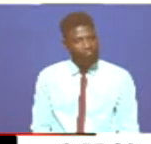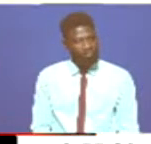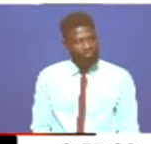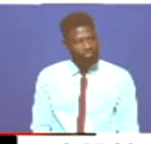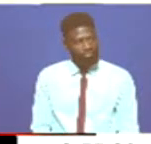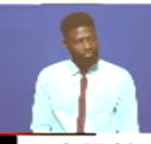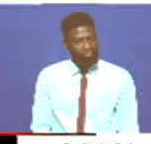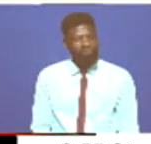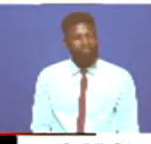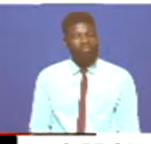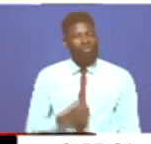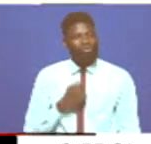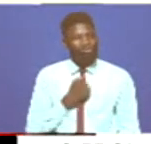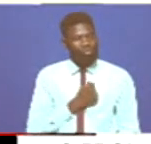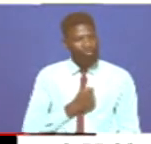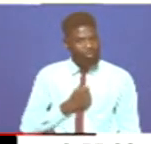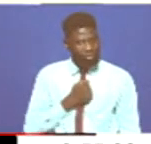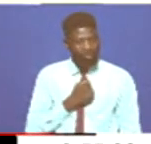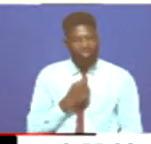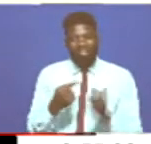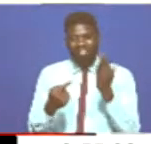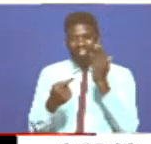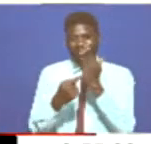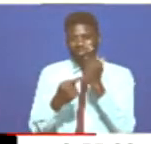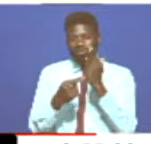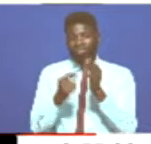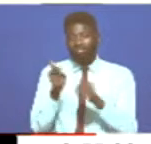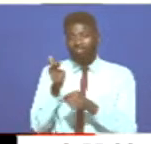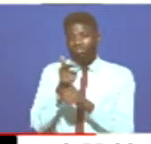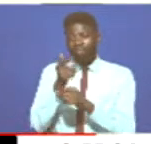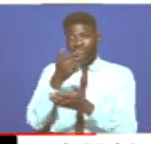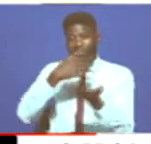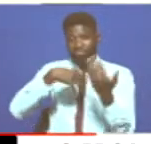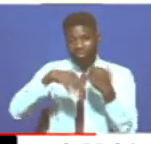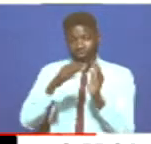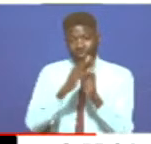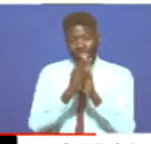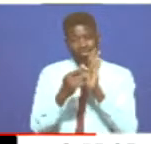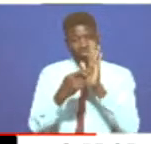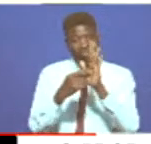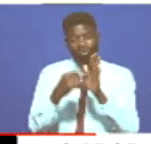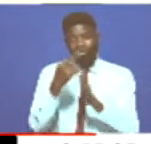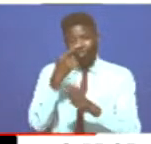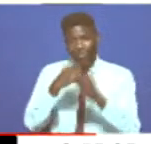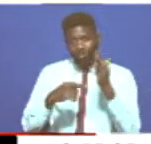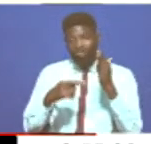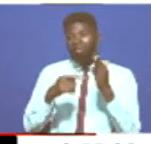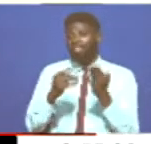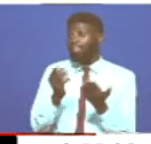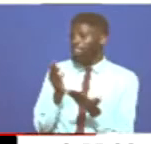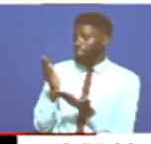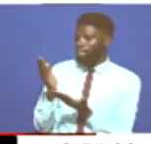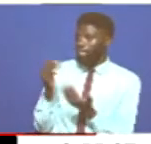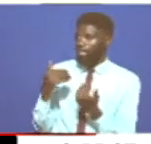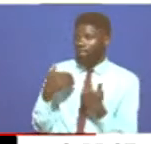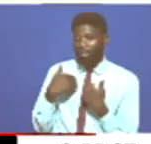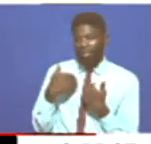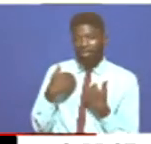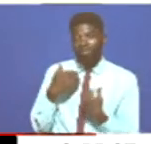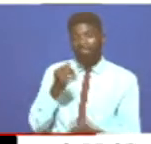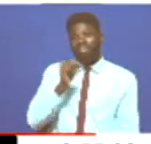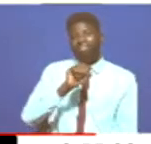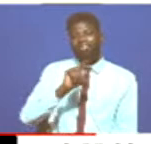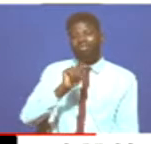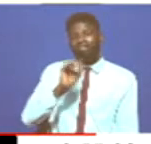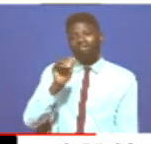I do apologize for that technical mix-up. The story that has just aired right now is that St. Angel FC humbled Kids Deaf